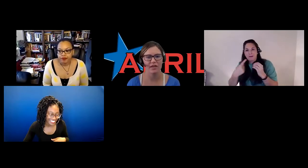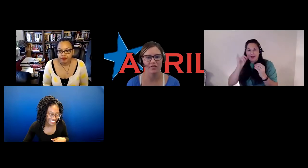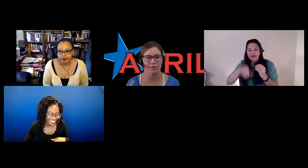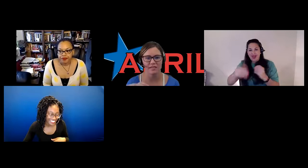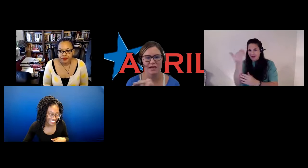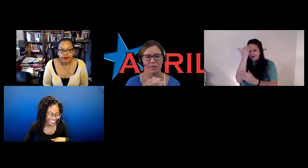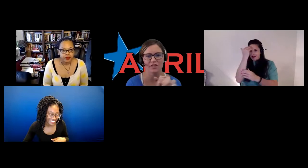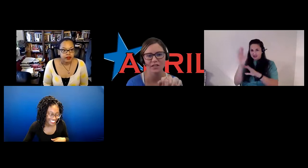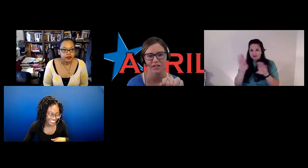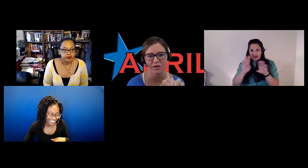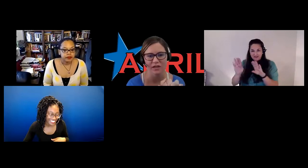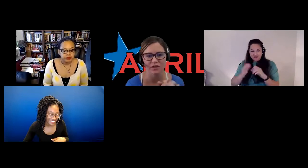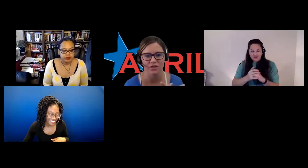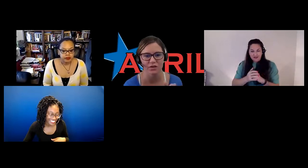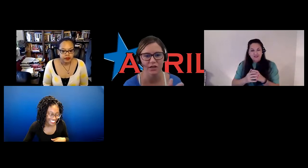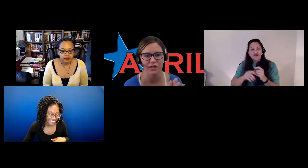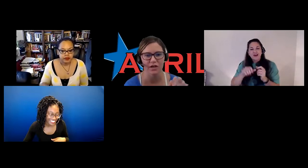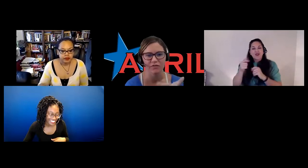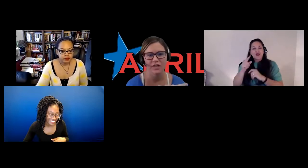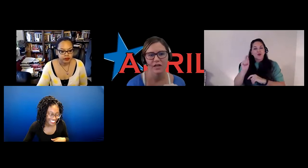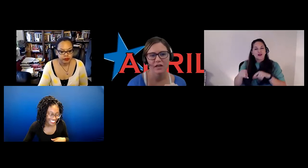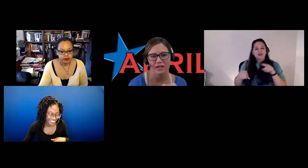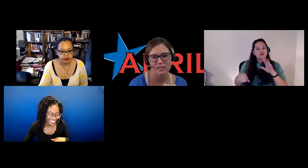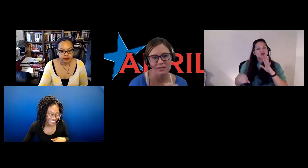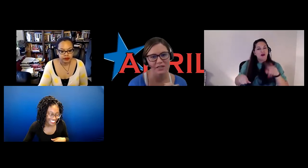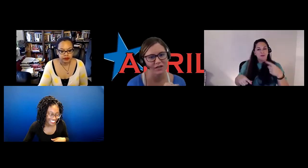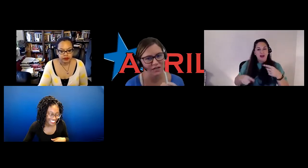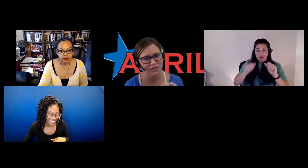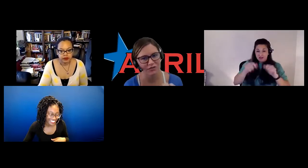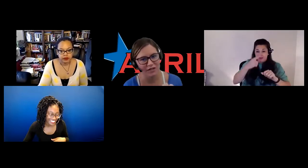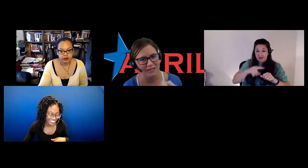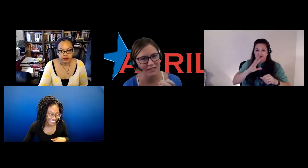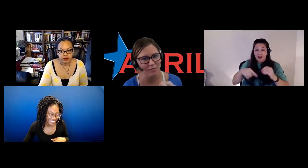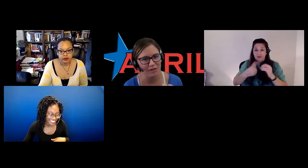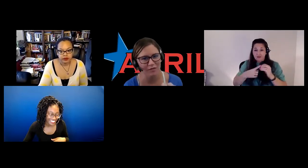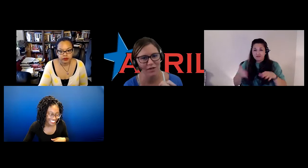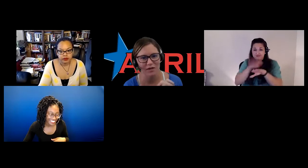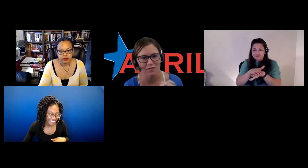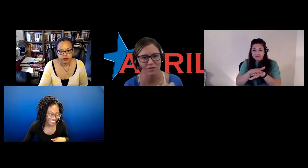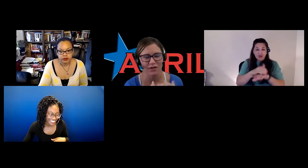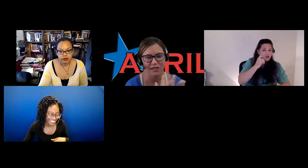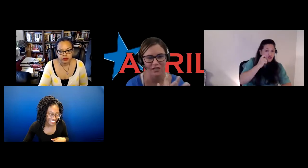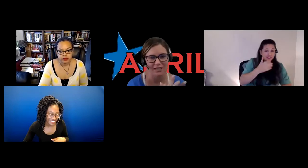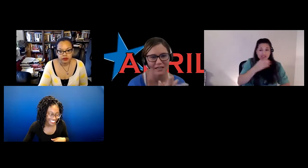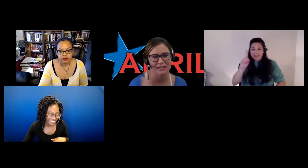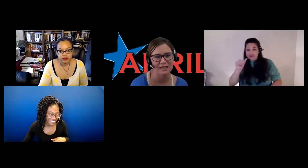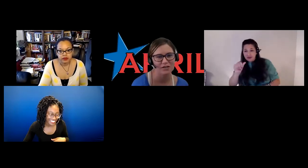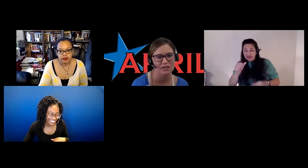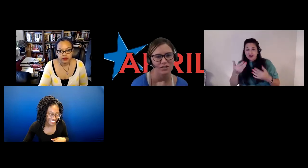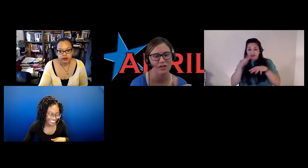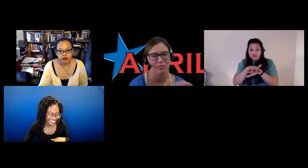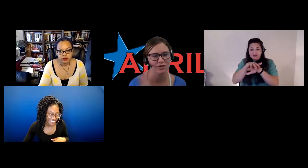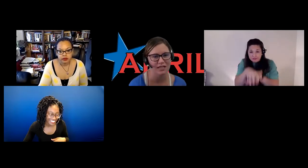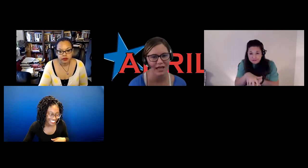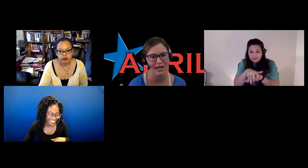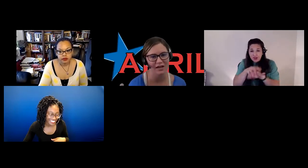And then there was that question that you acknowledged earlier of, can you speak to the intersection of race and disability when it comes to recreation access? And I think you said